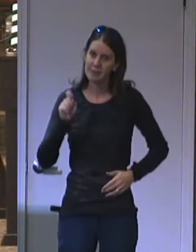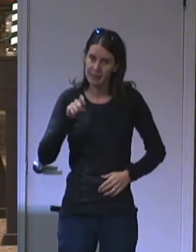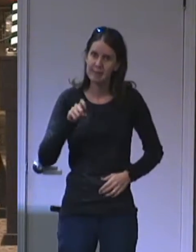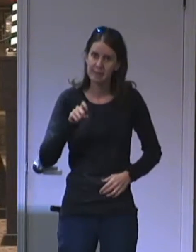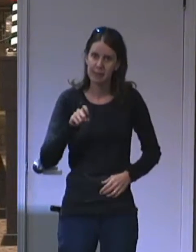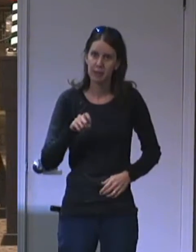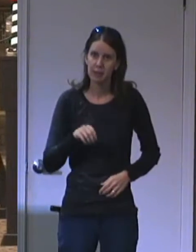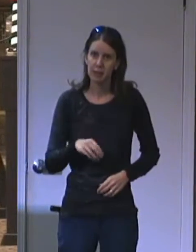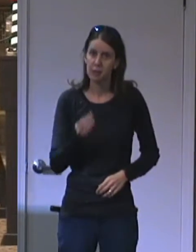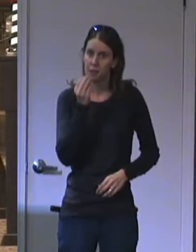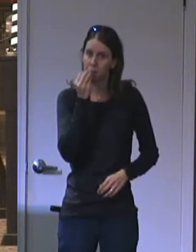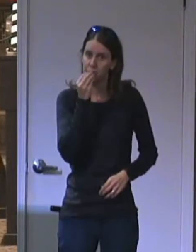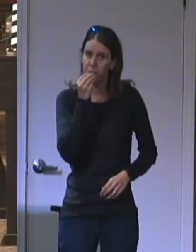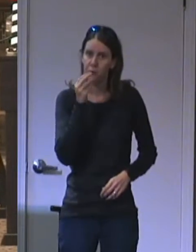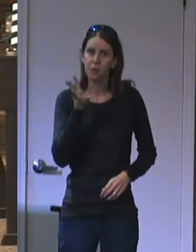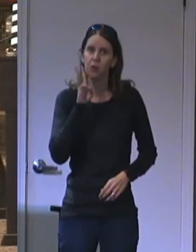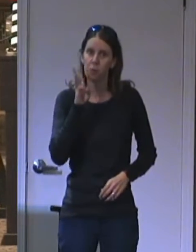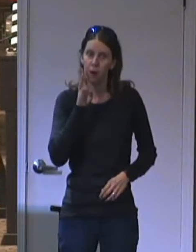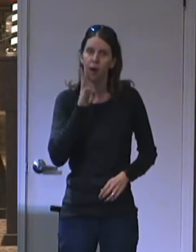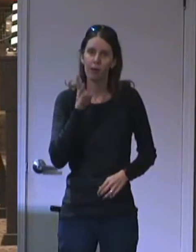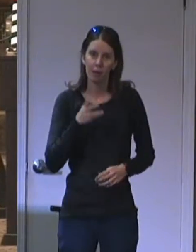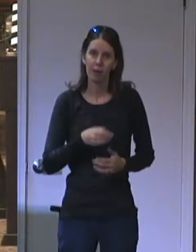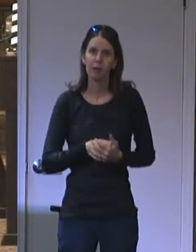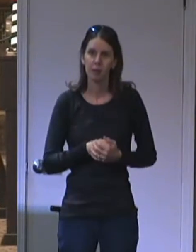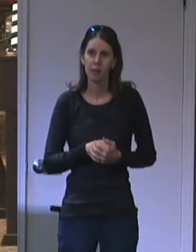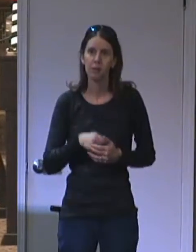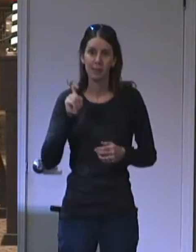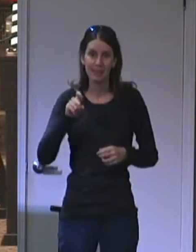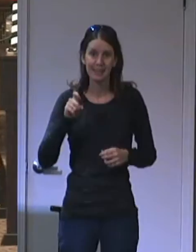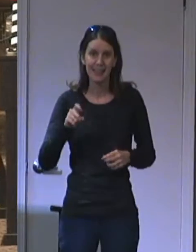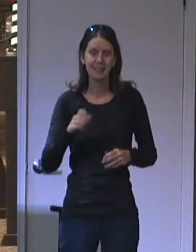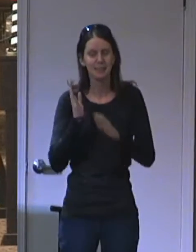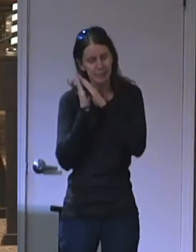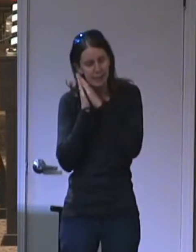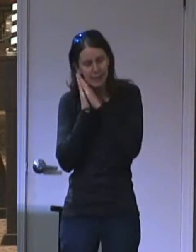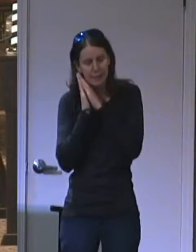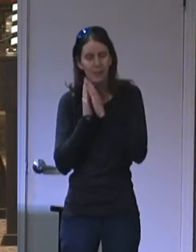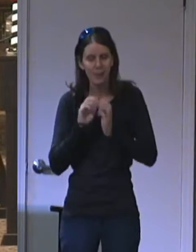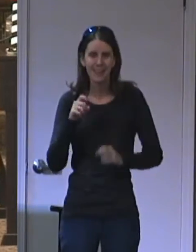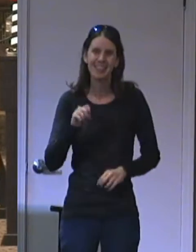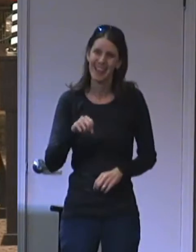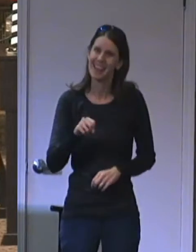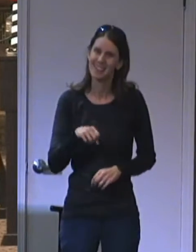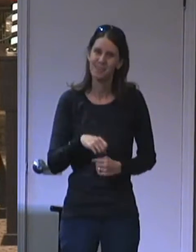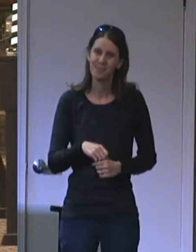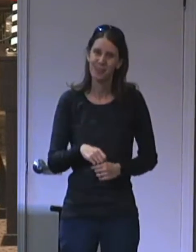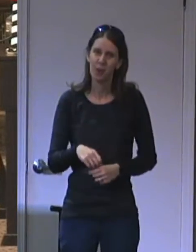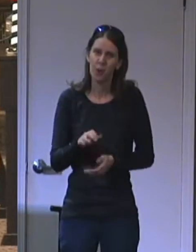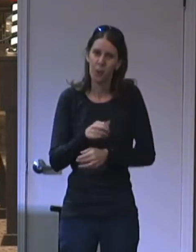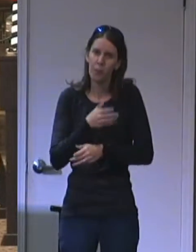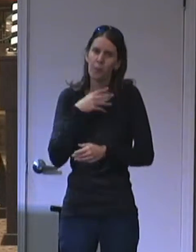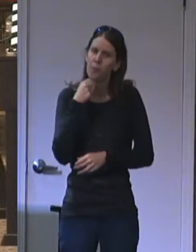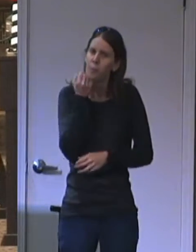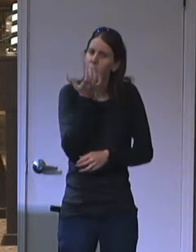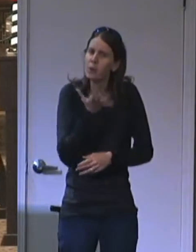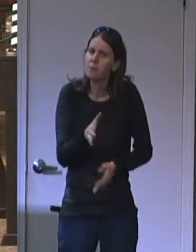needs like sustenance, you know, we get hungry. We need sleep. We get tired. We need